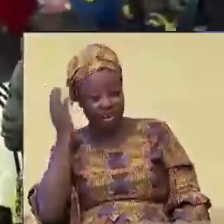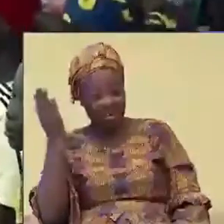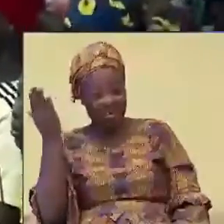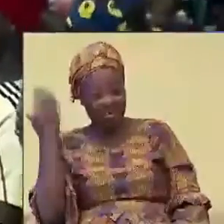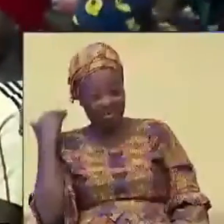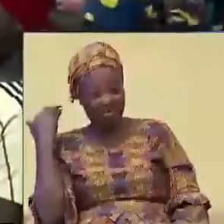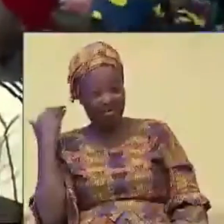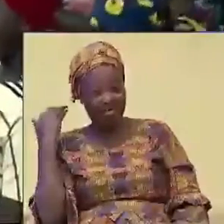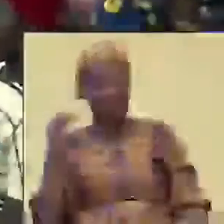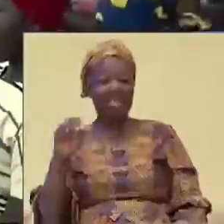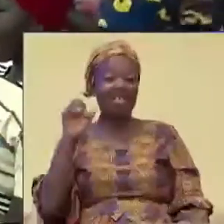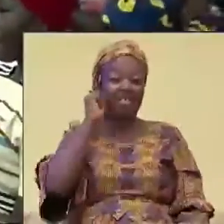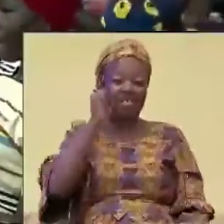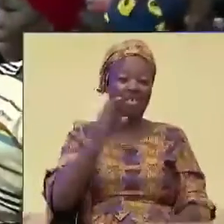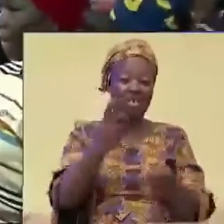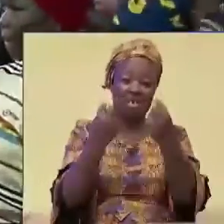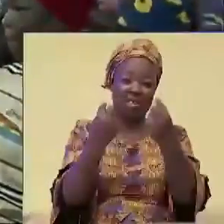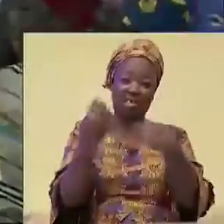She heard.